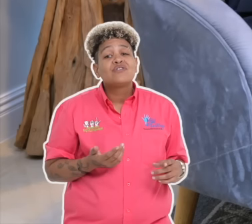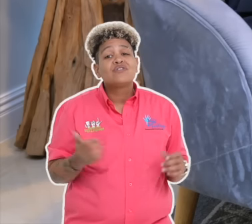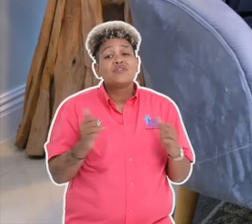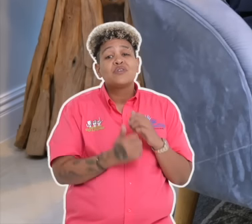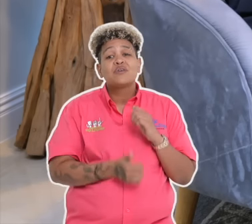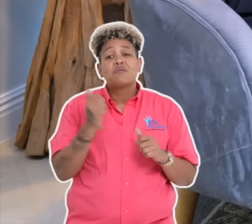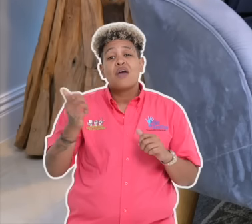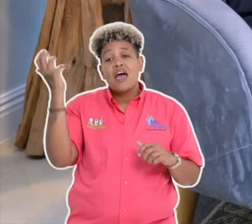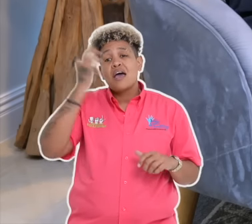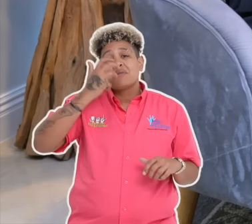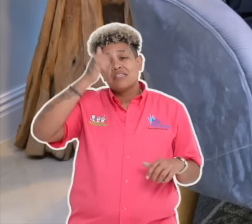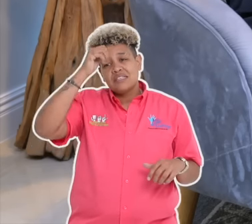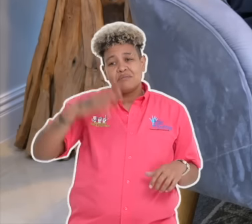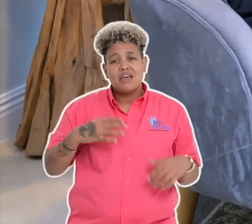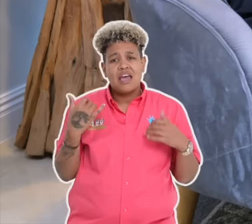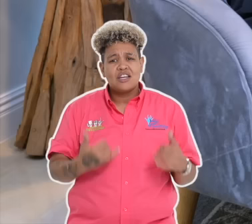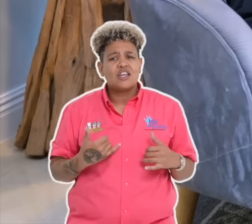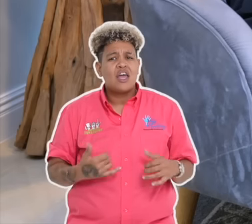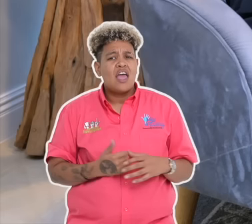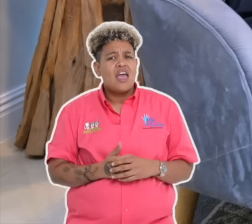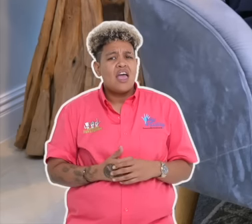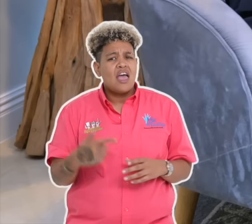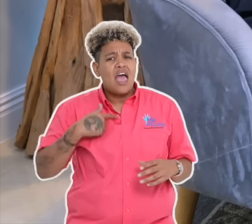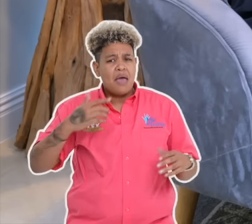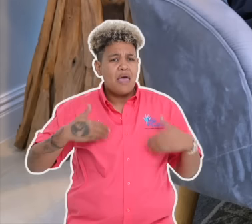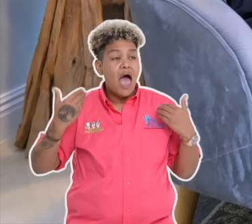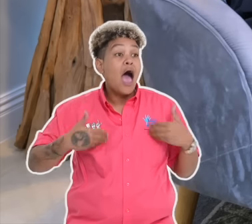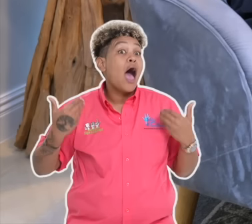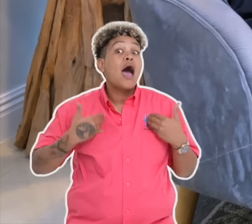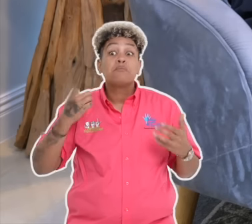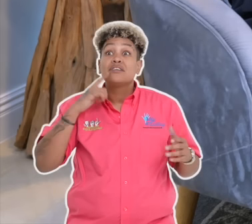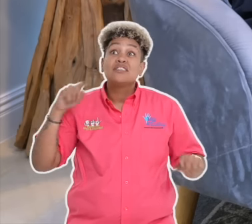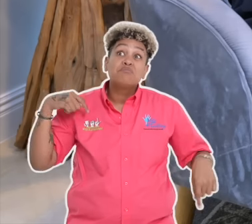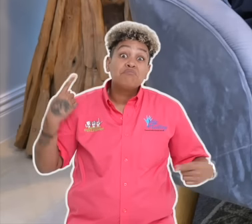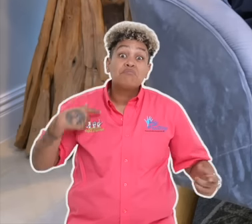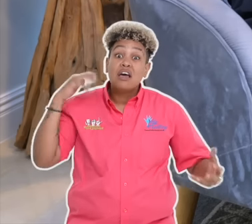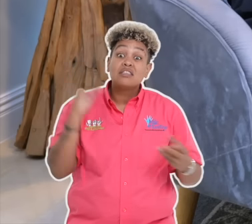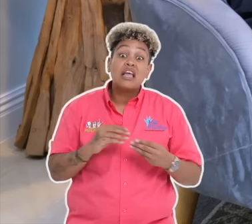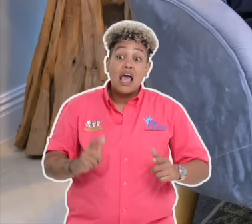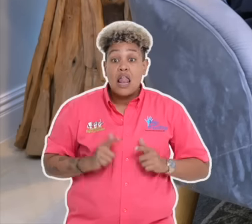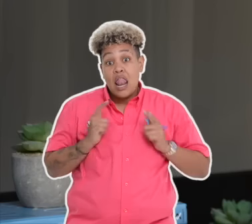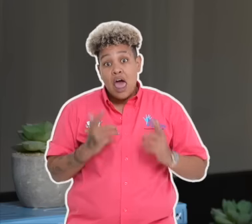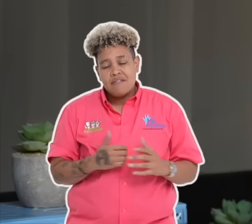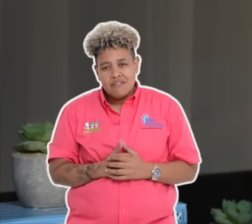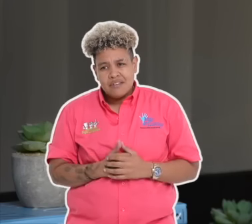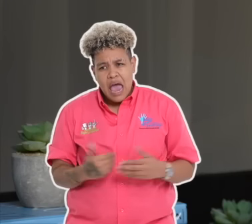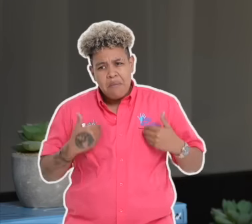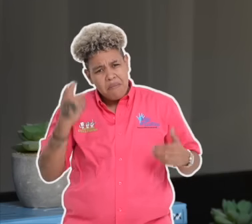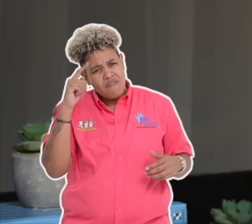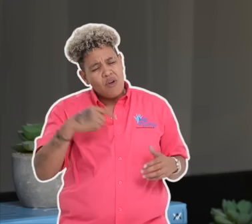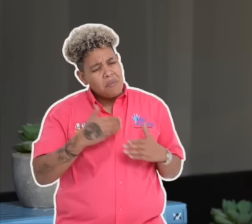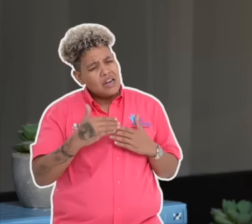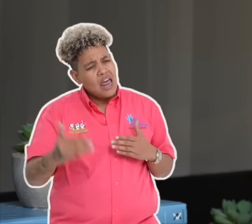I am with the most amazing man now. I love it. And I am the happiest I've really ever been in my entire life. I'm so happy